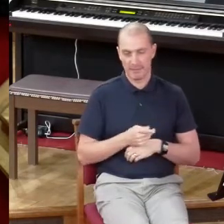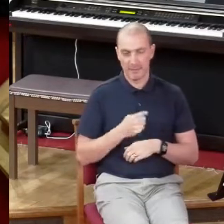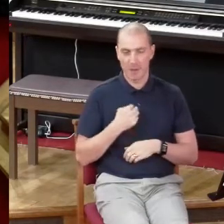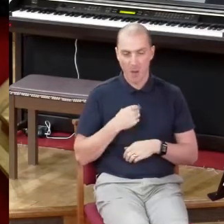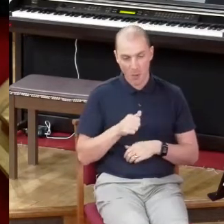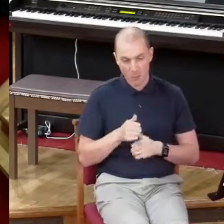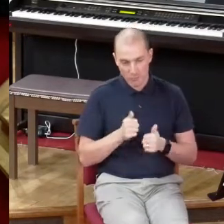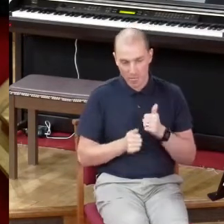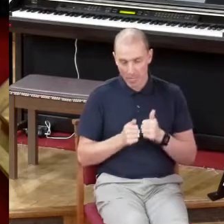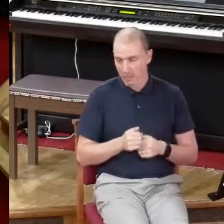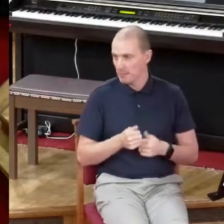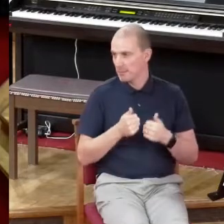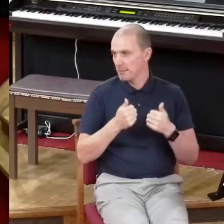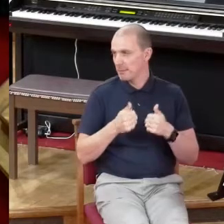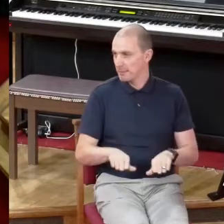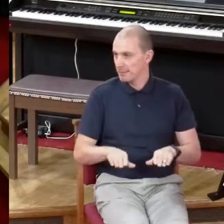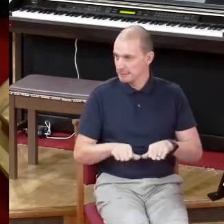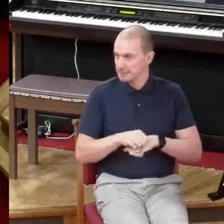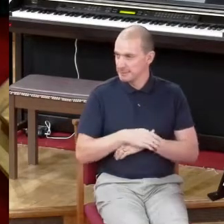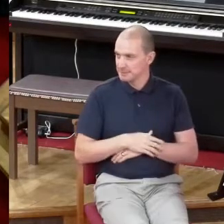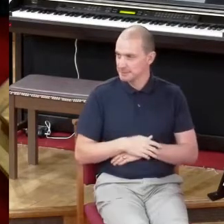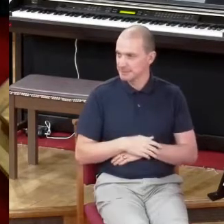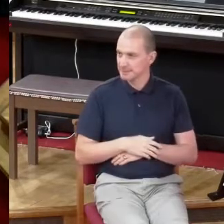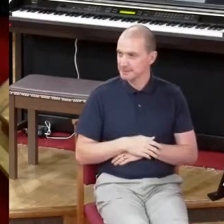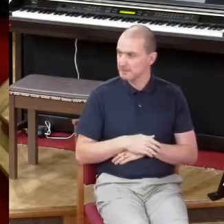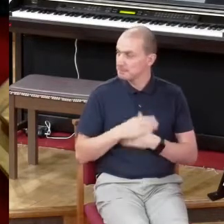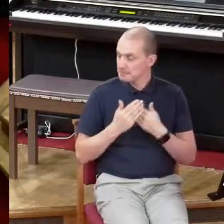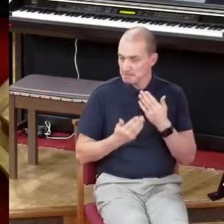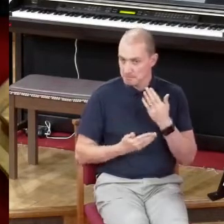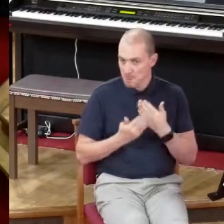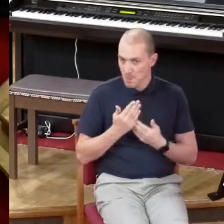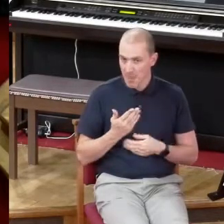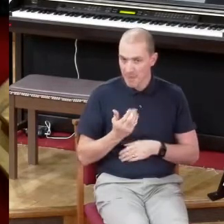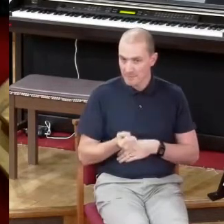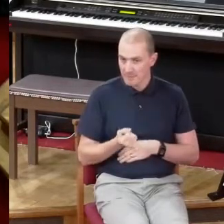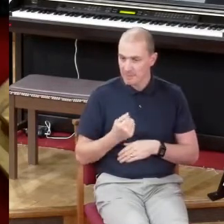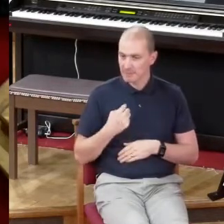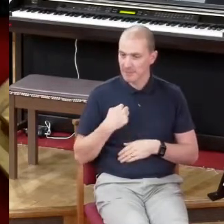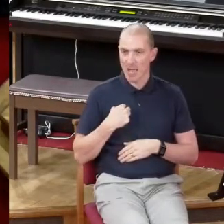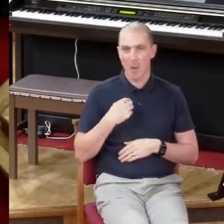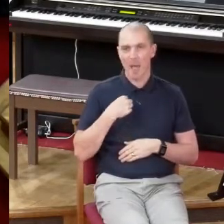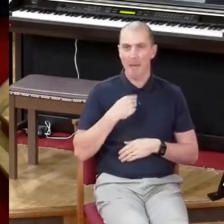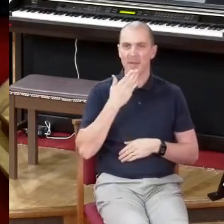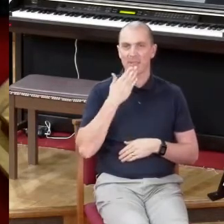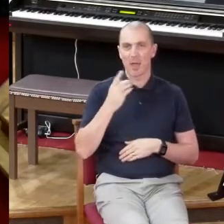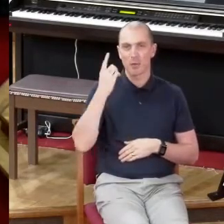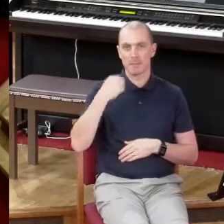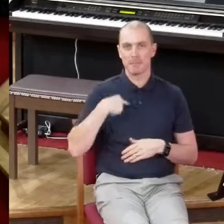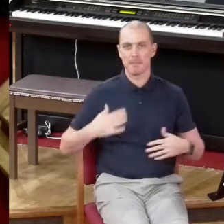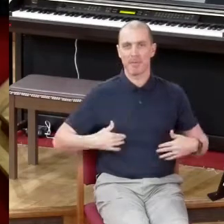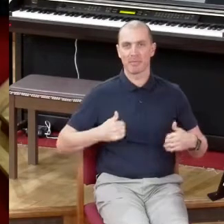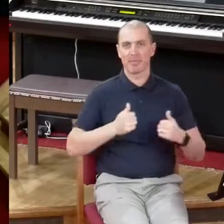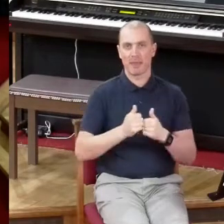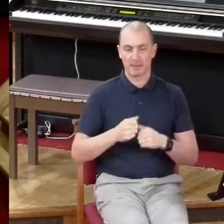interesting. Yep. Yep, go on, anything else? For my birthday. For your birthday, is that